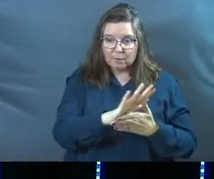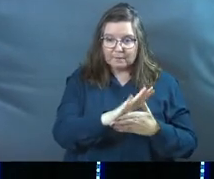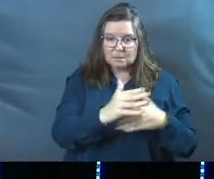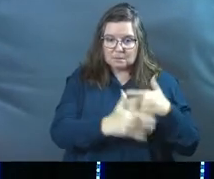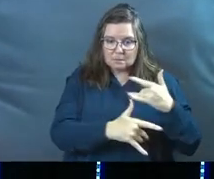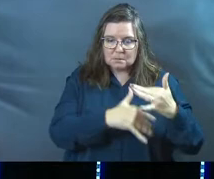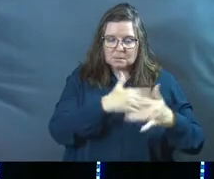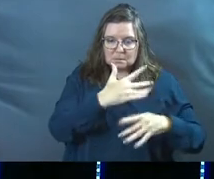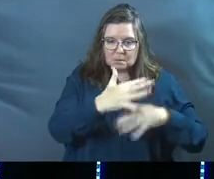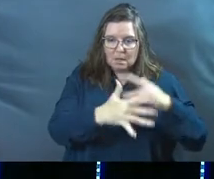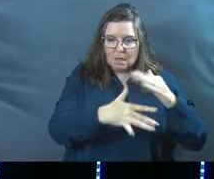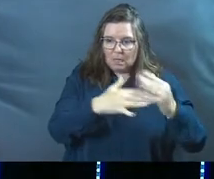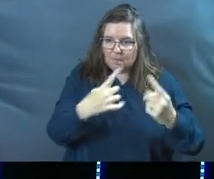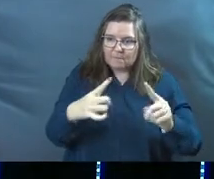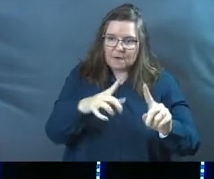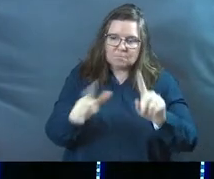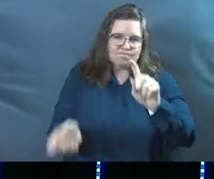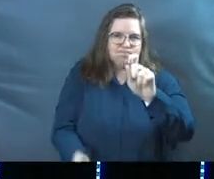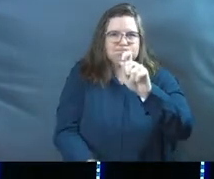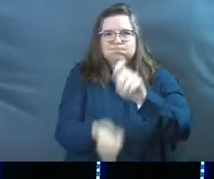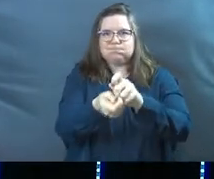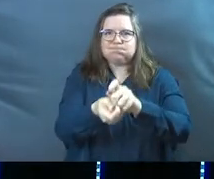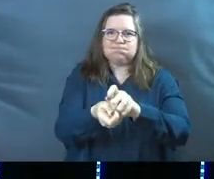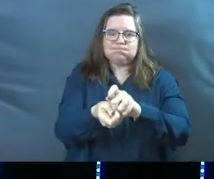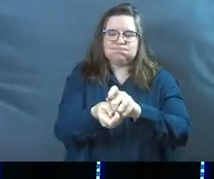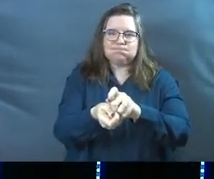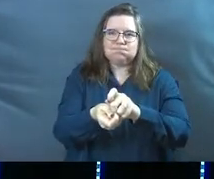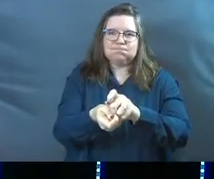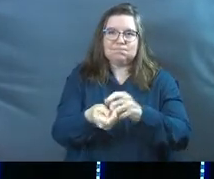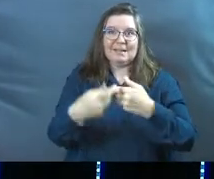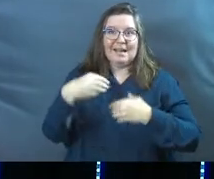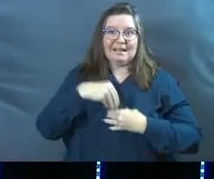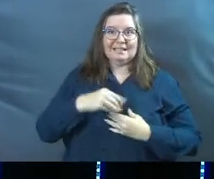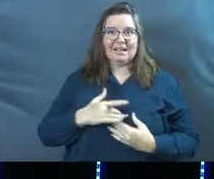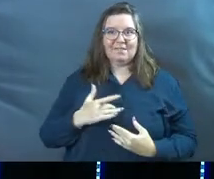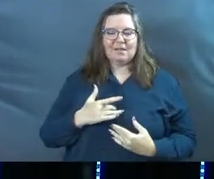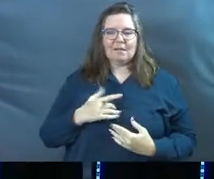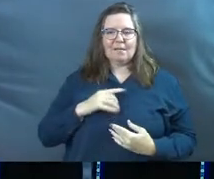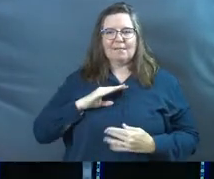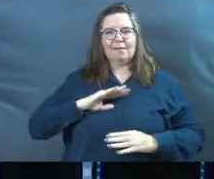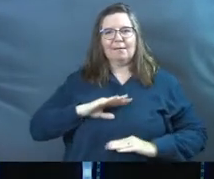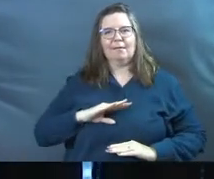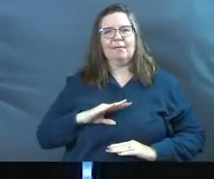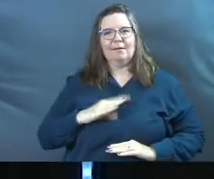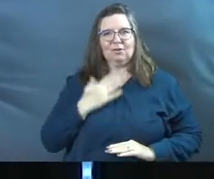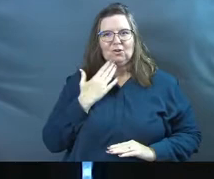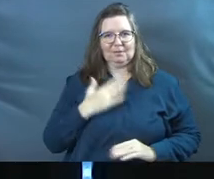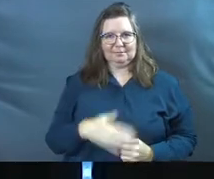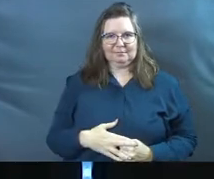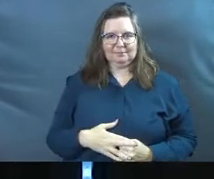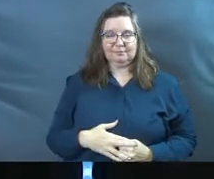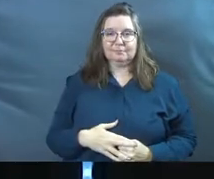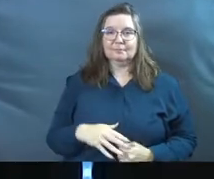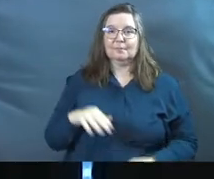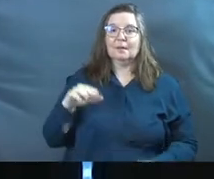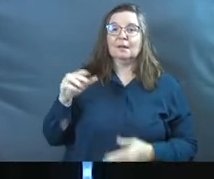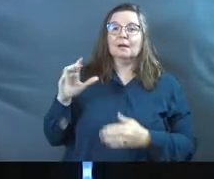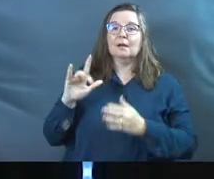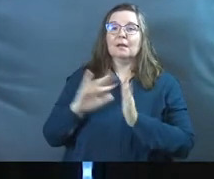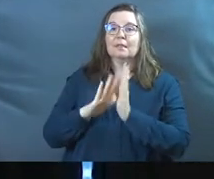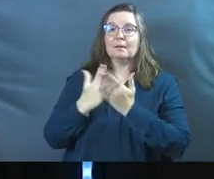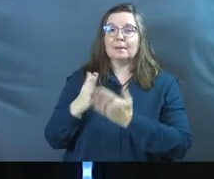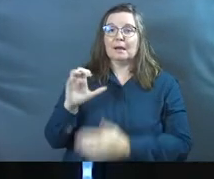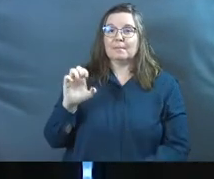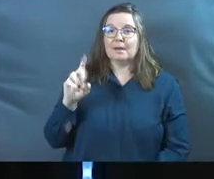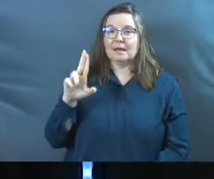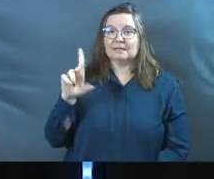time getting their vengeance. And it feels so good to us. Exodus chapter